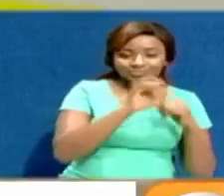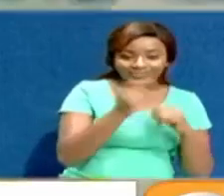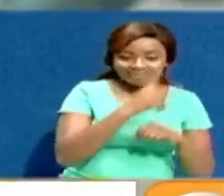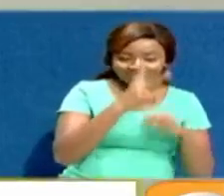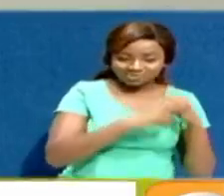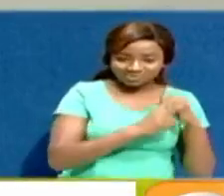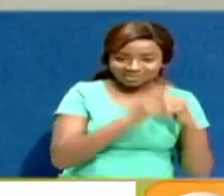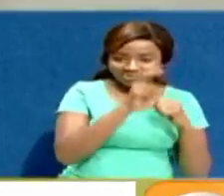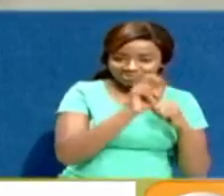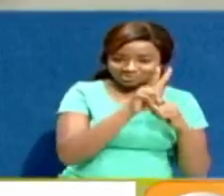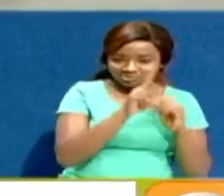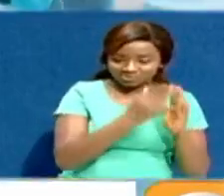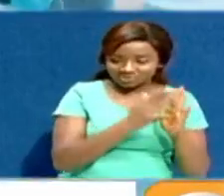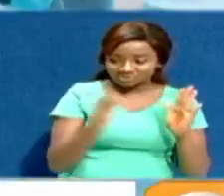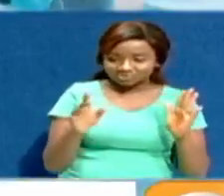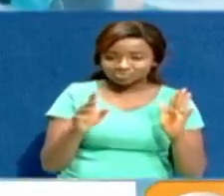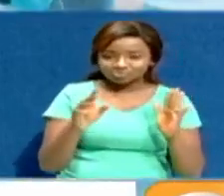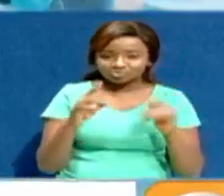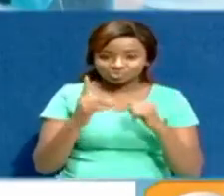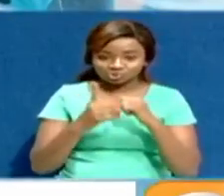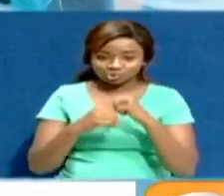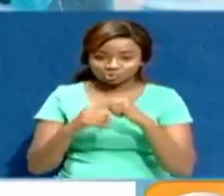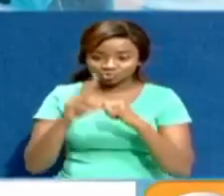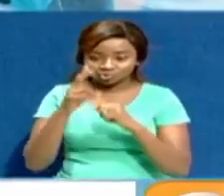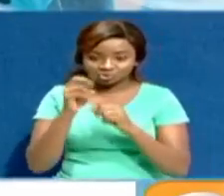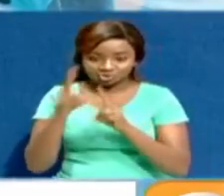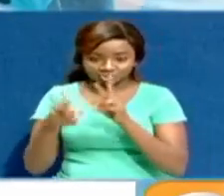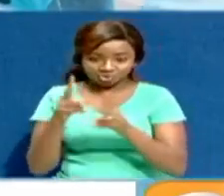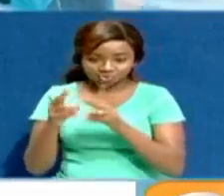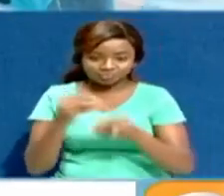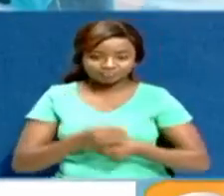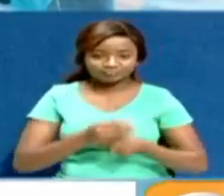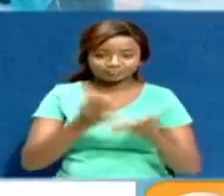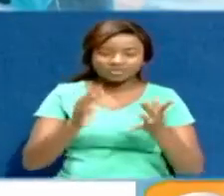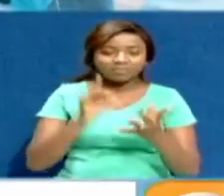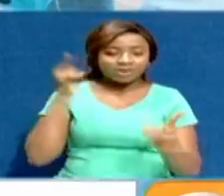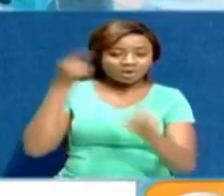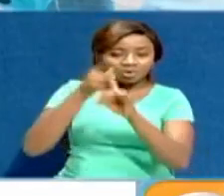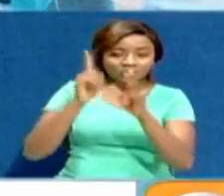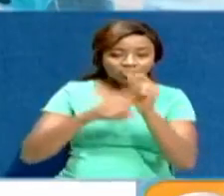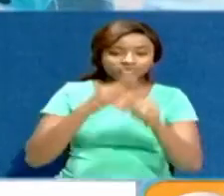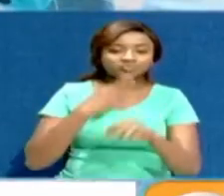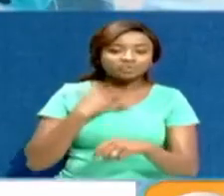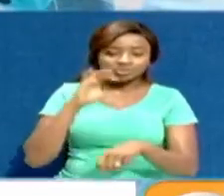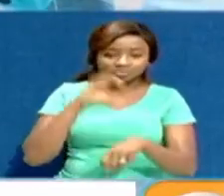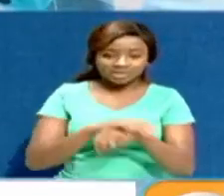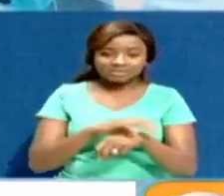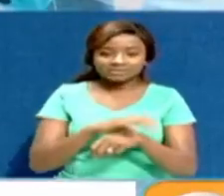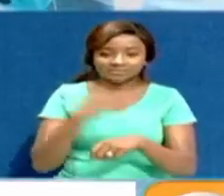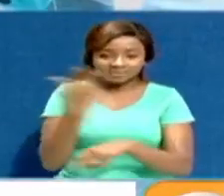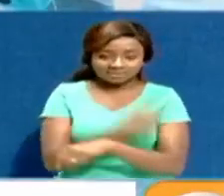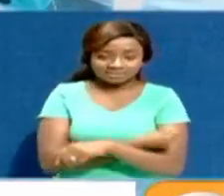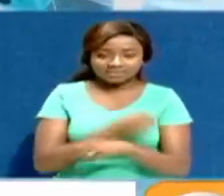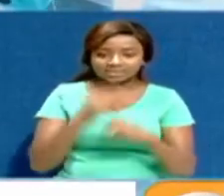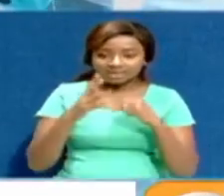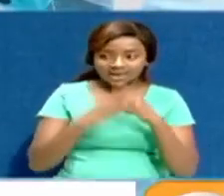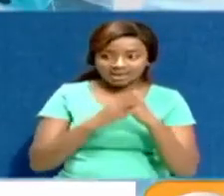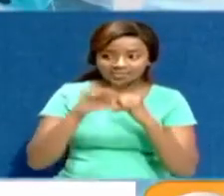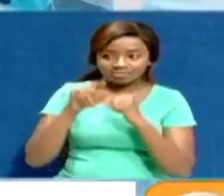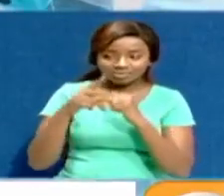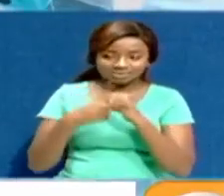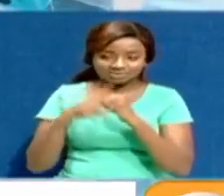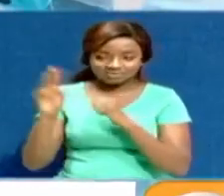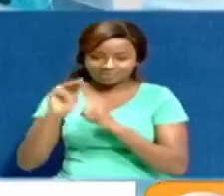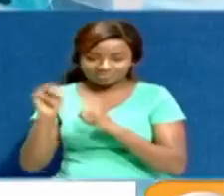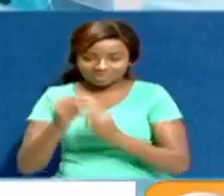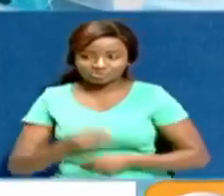2022. And as more vaccines become available, the plan is to vaccinate 9.7 million more Kenyans in this phase, targeting persons